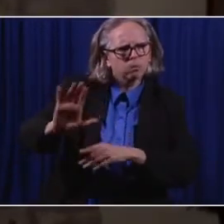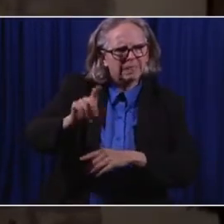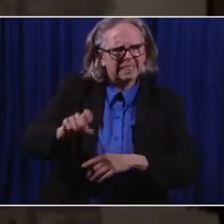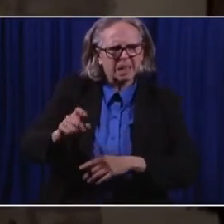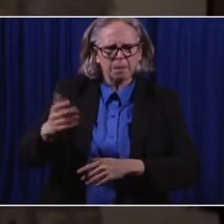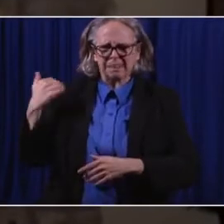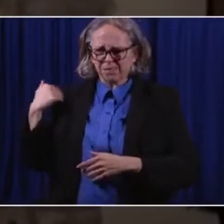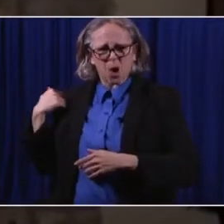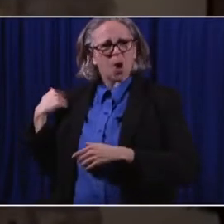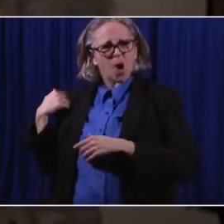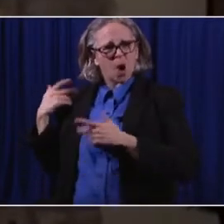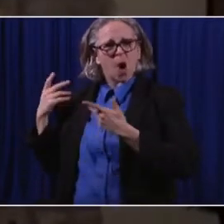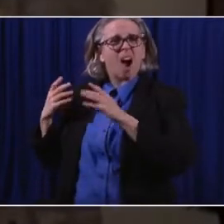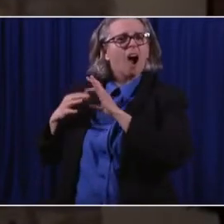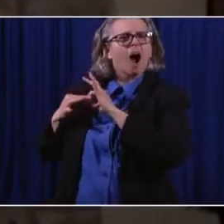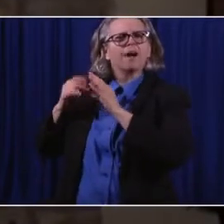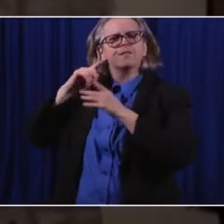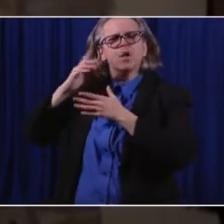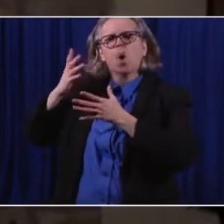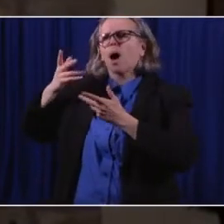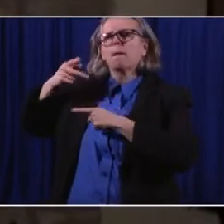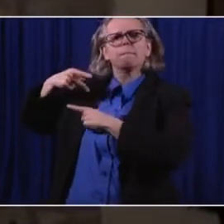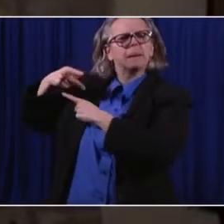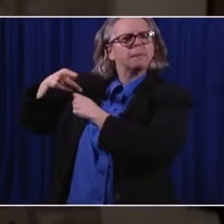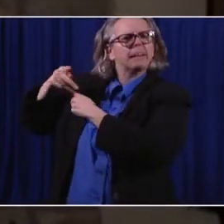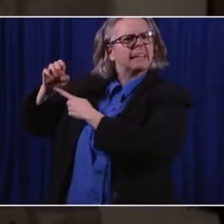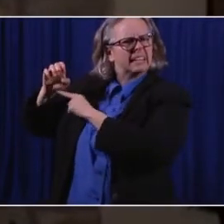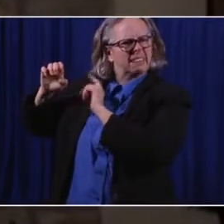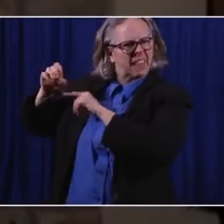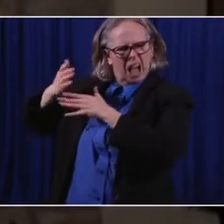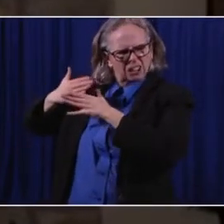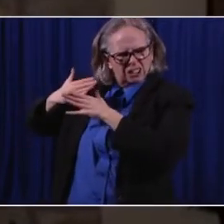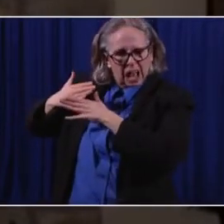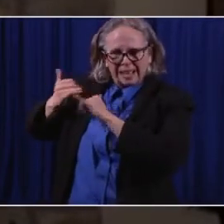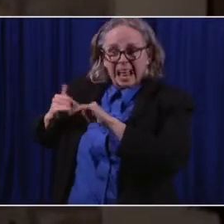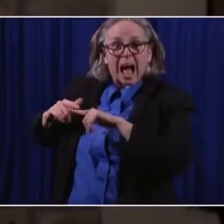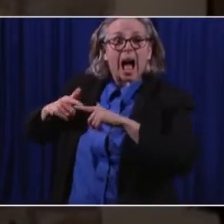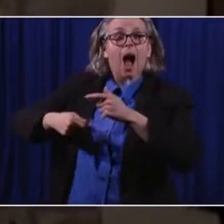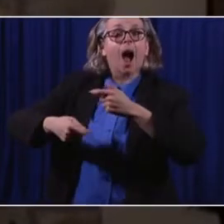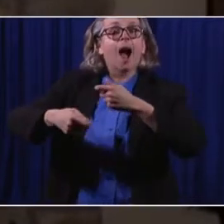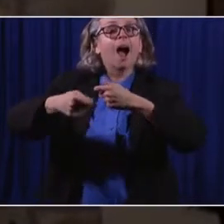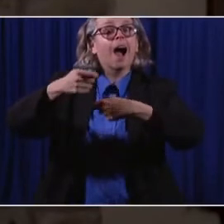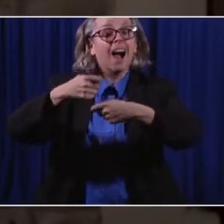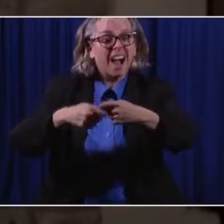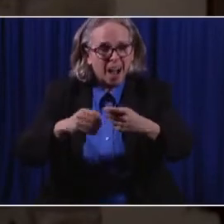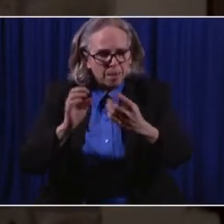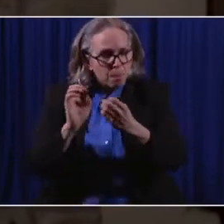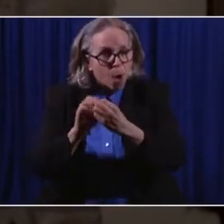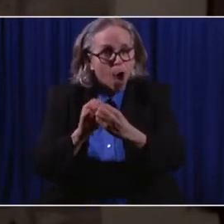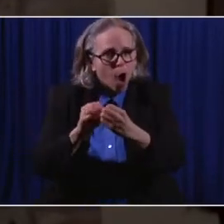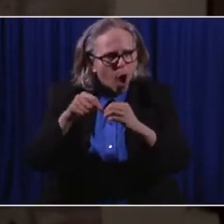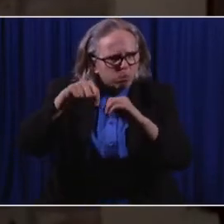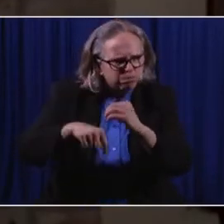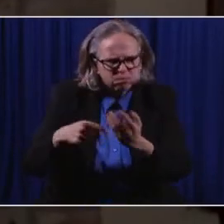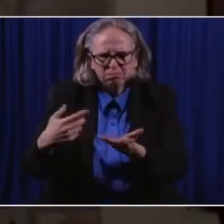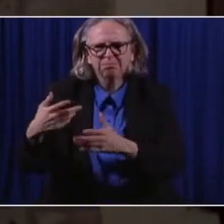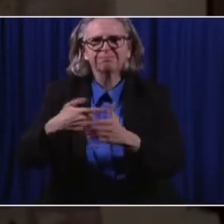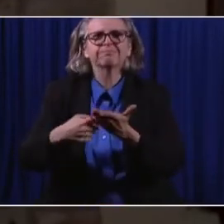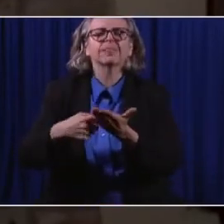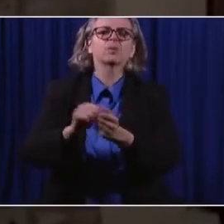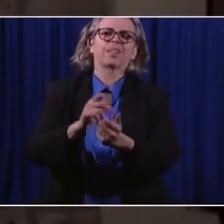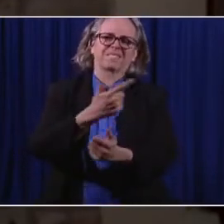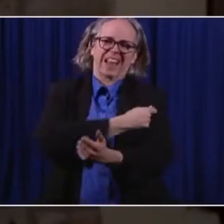focusing on vaccinations, but they're there to help. And that system that we established with the Hospital Association has been a